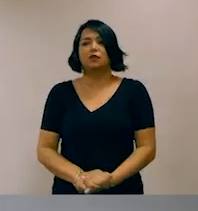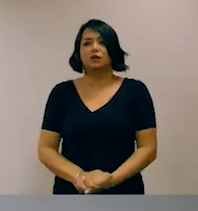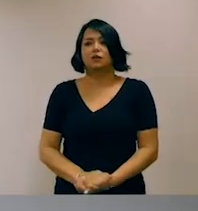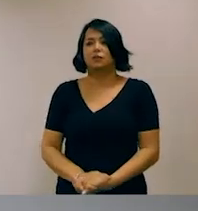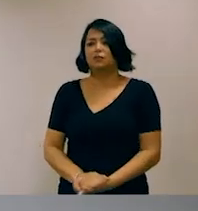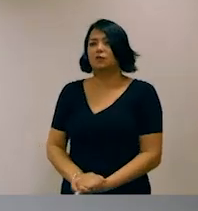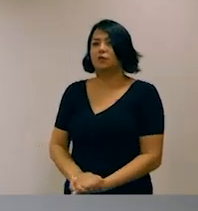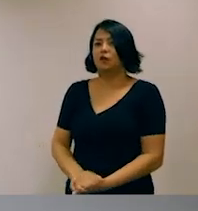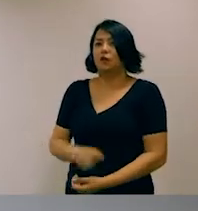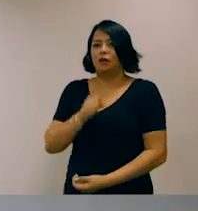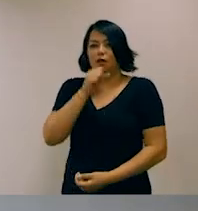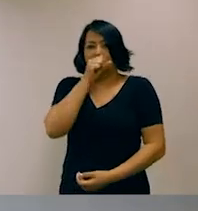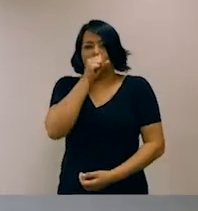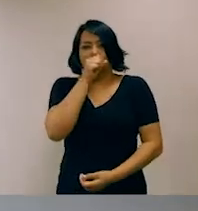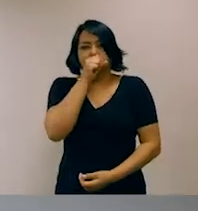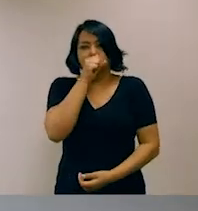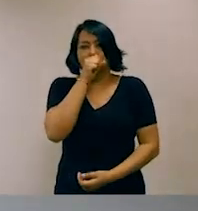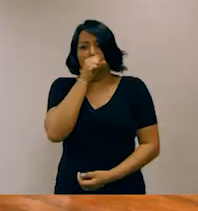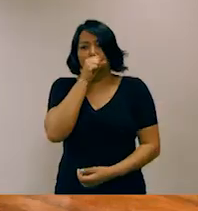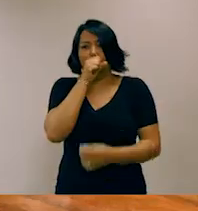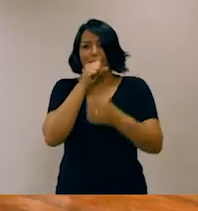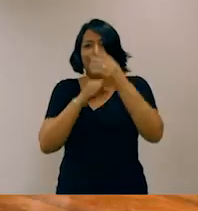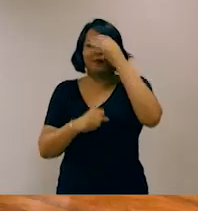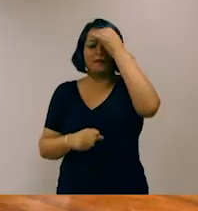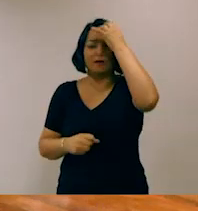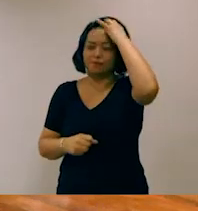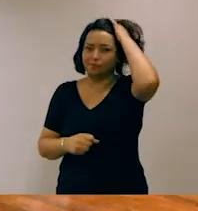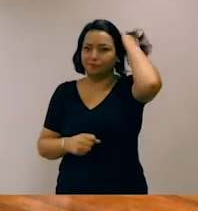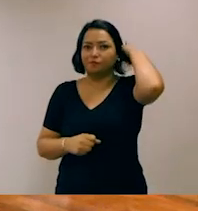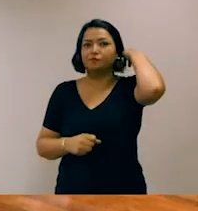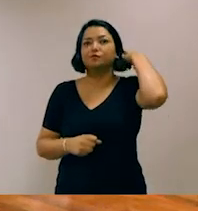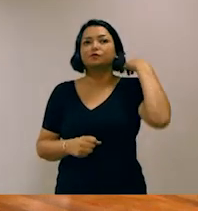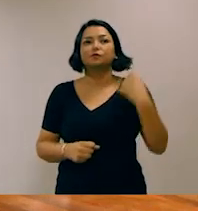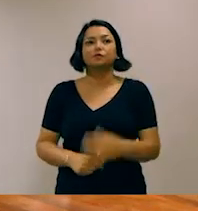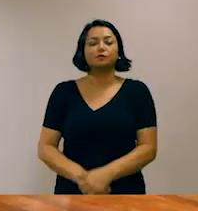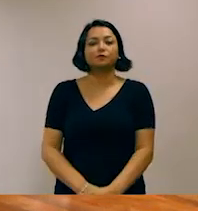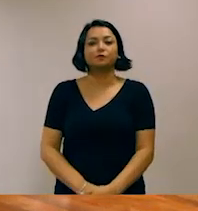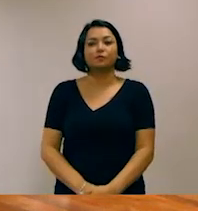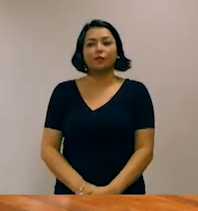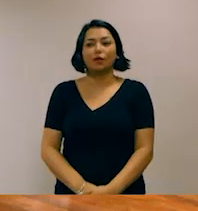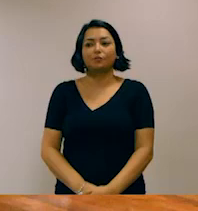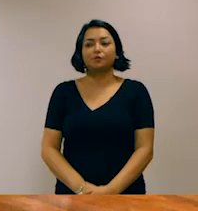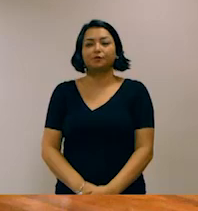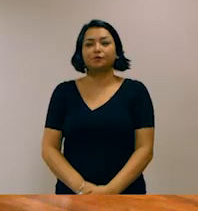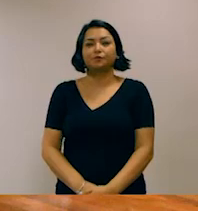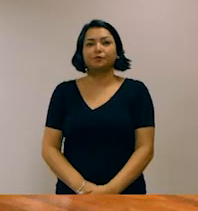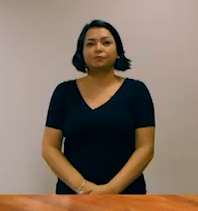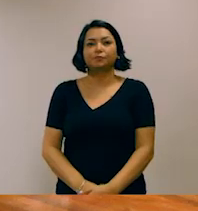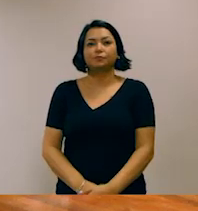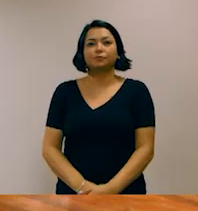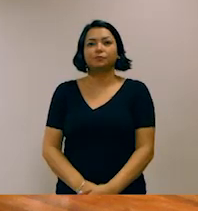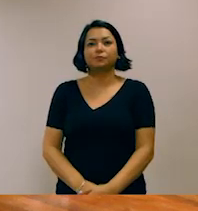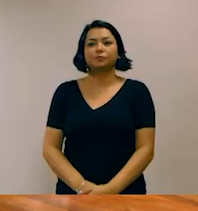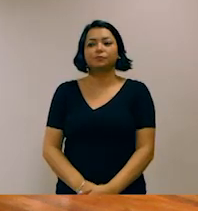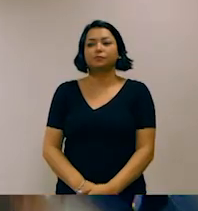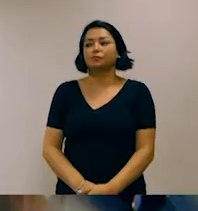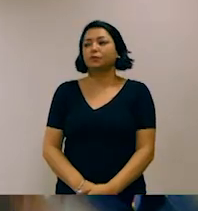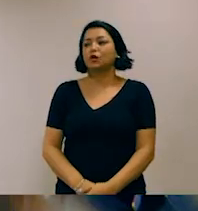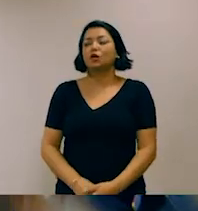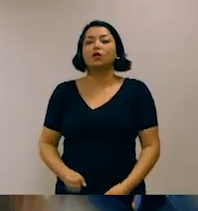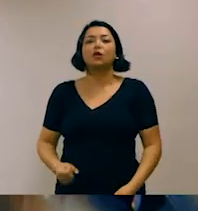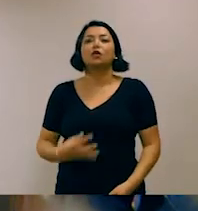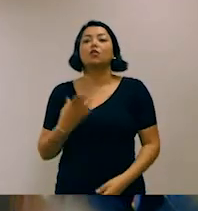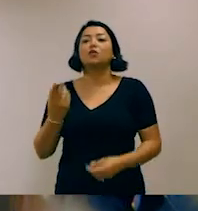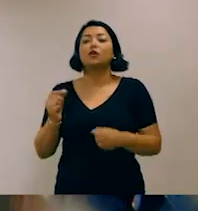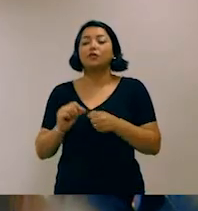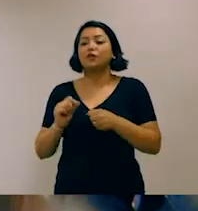the methodology of the standard deviation. For the colleagues Victor and Horis, how general